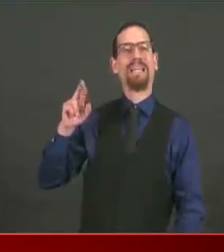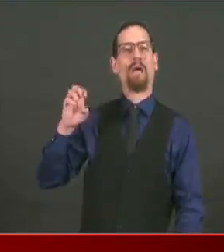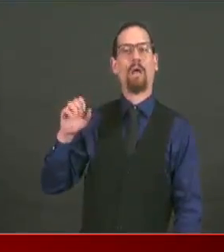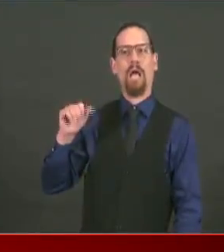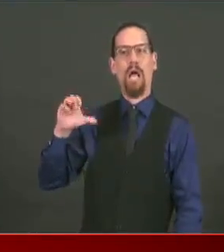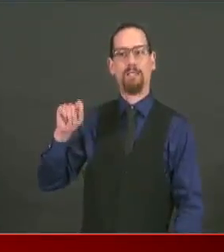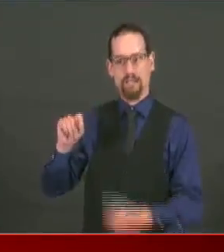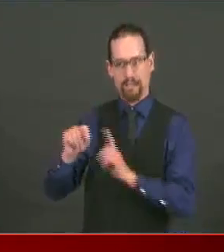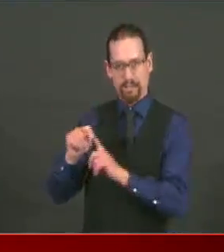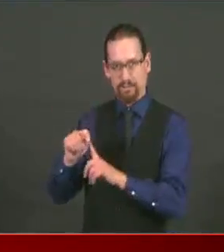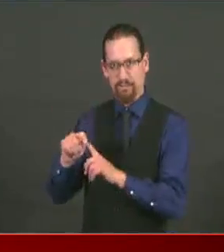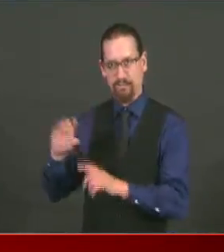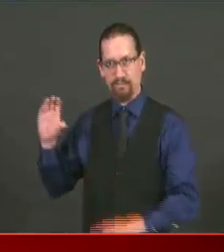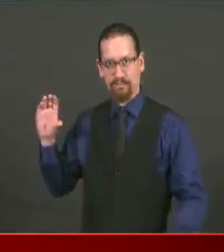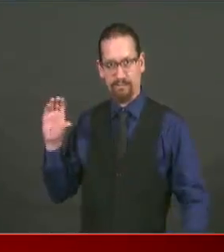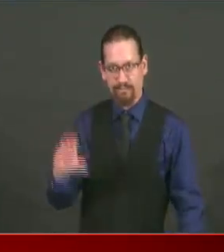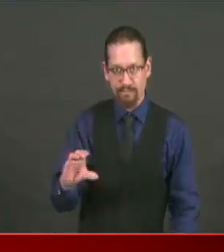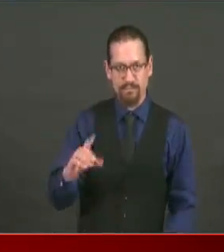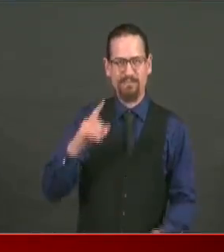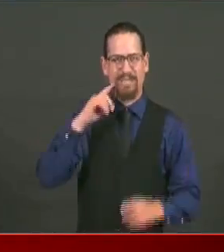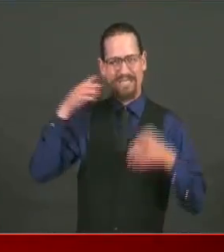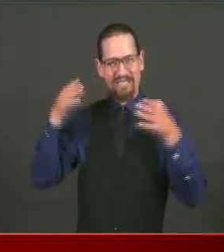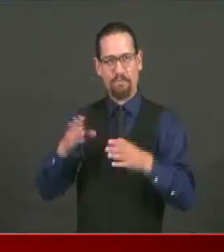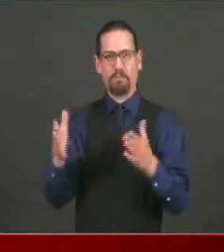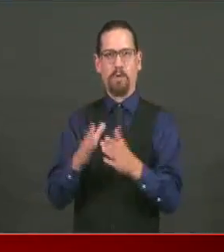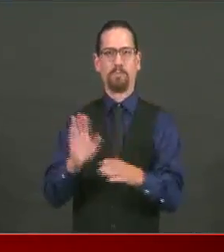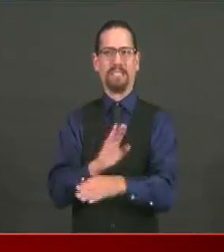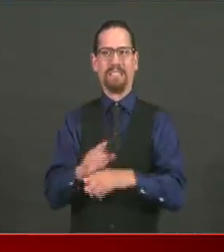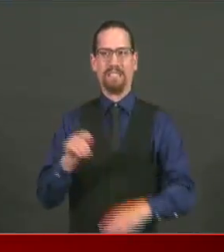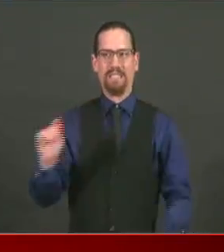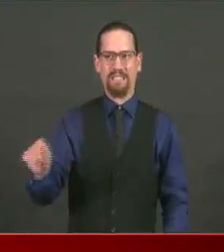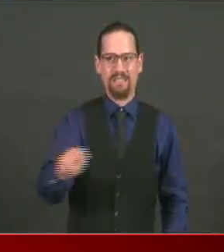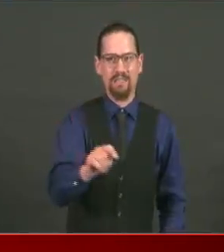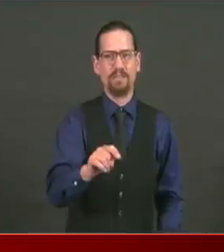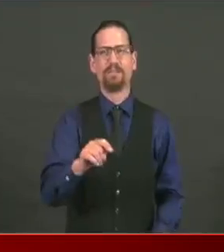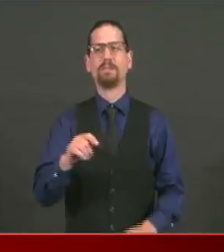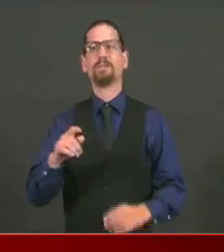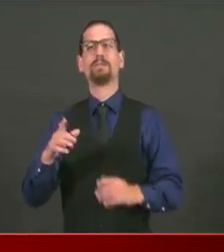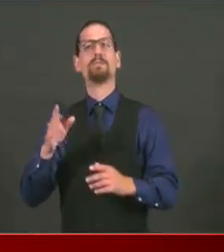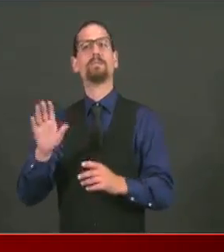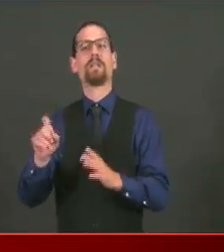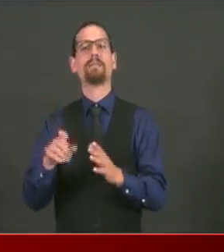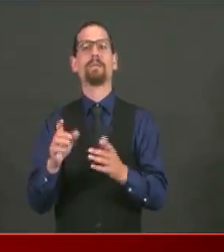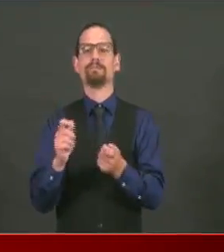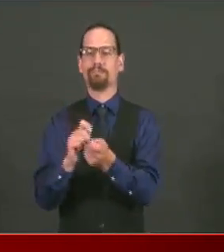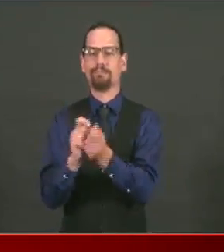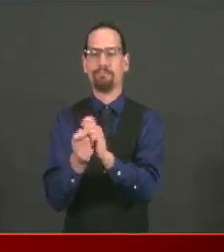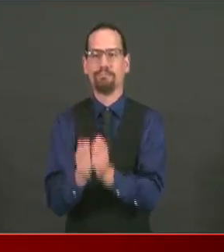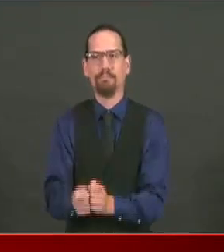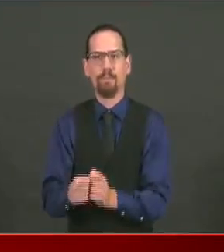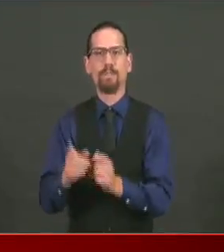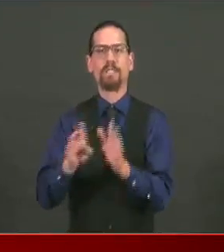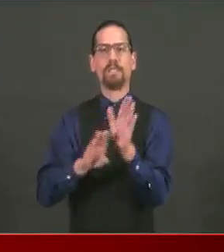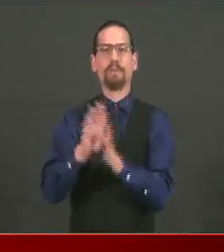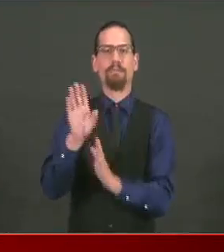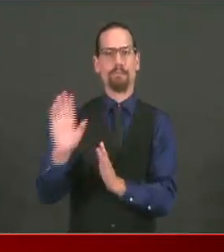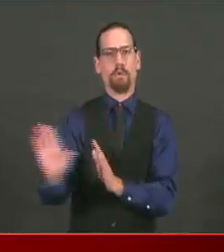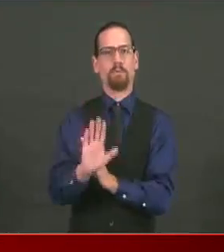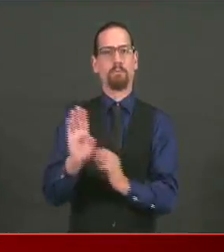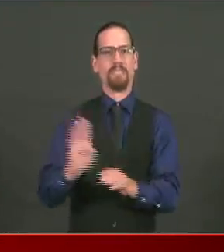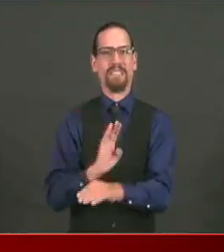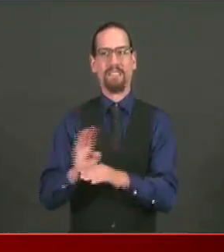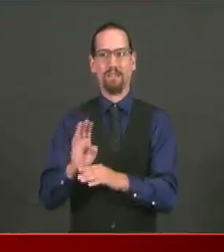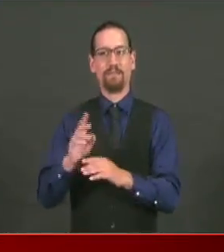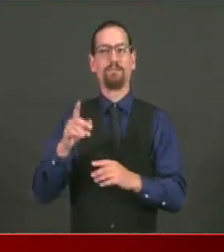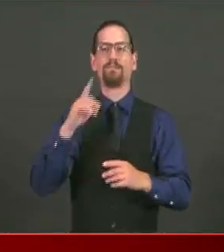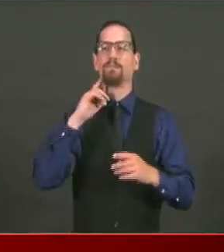million to small businesses from the Small Business Development Fund, which the General Assembly authorized during the